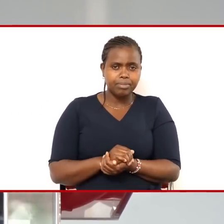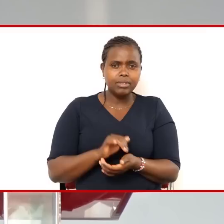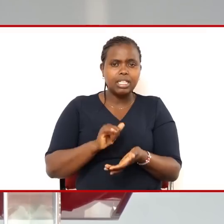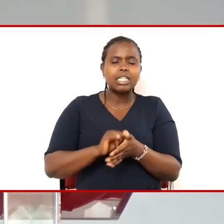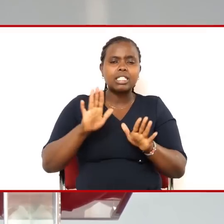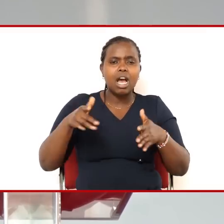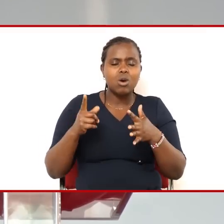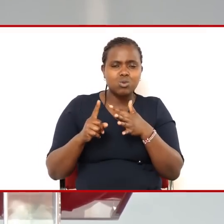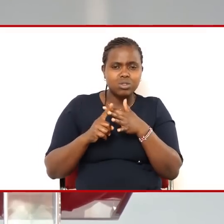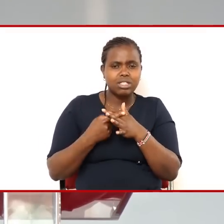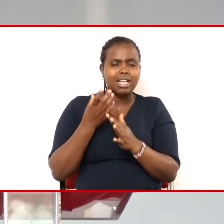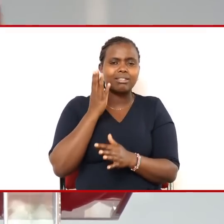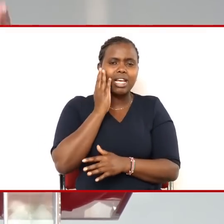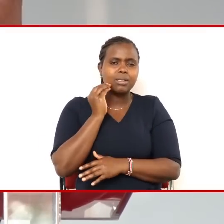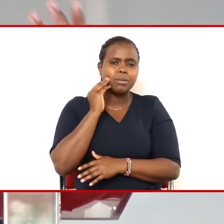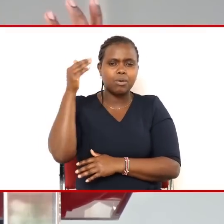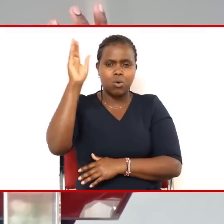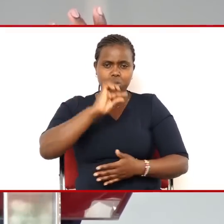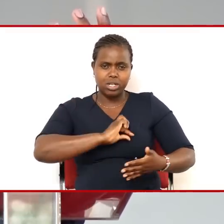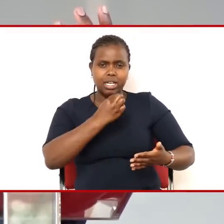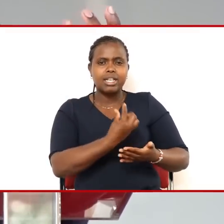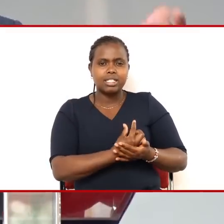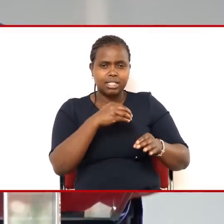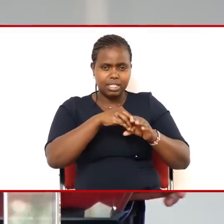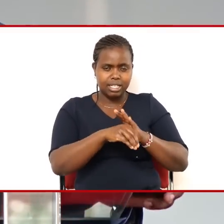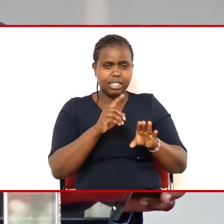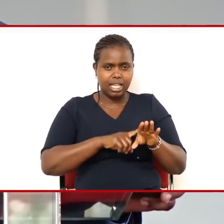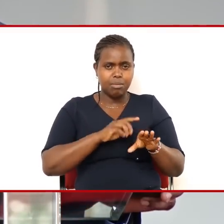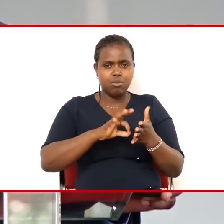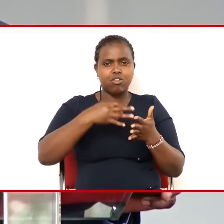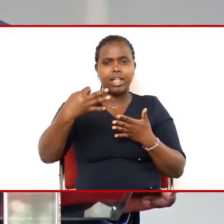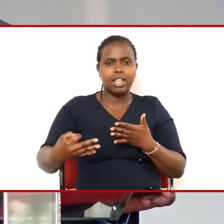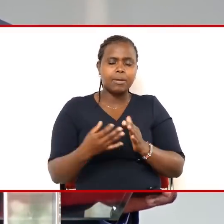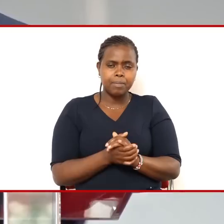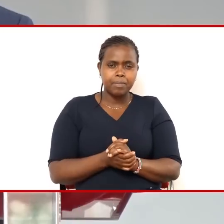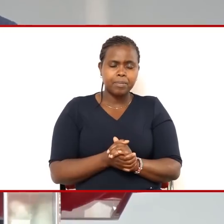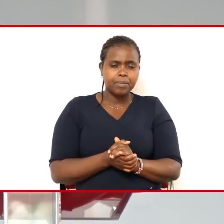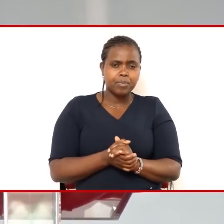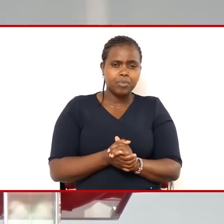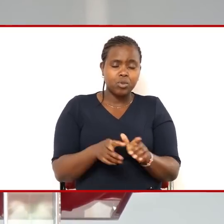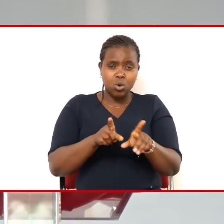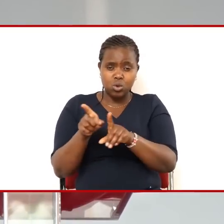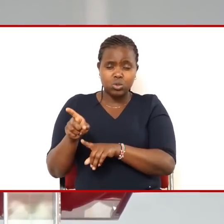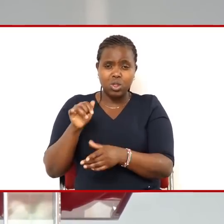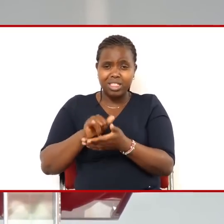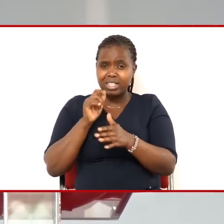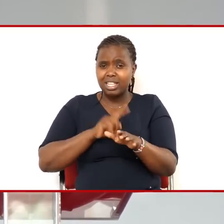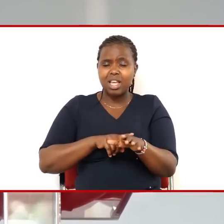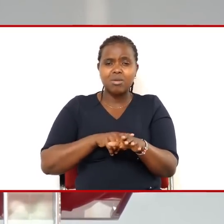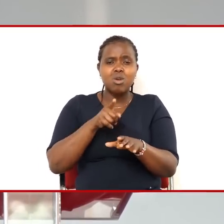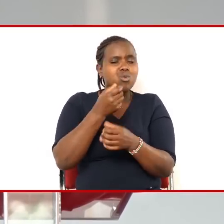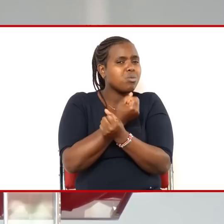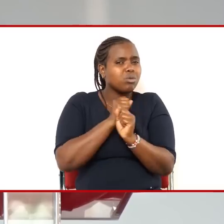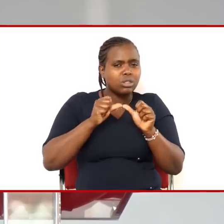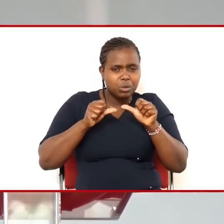that is how you will start to experience God's grace in your failure. That time you will not be allowed, you will